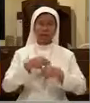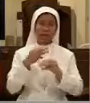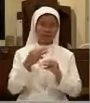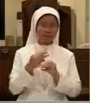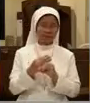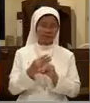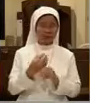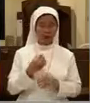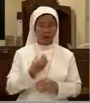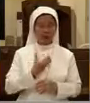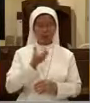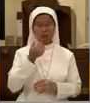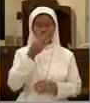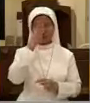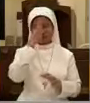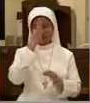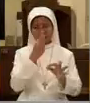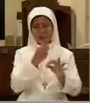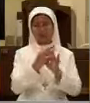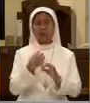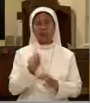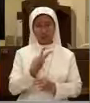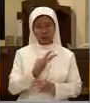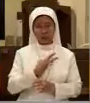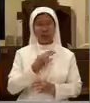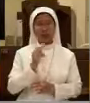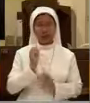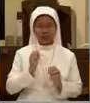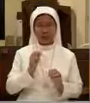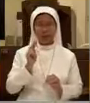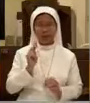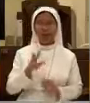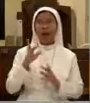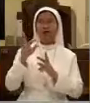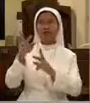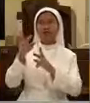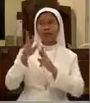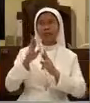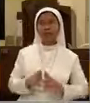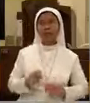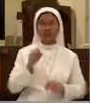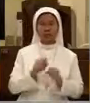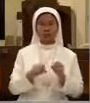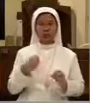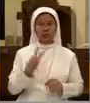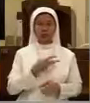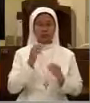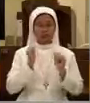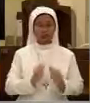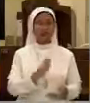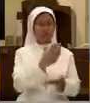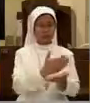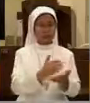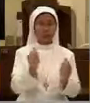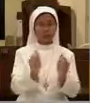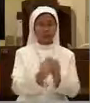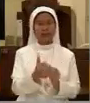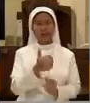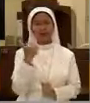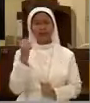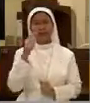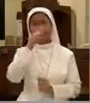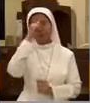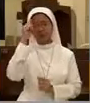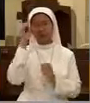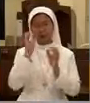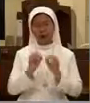faith. We must receive it so that we have something to share with others, for no other